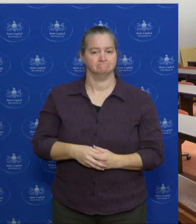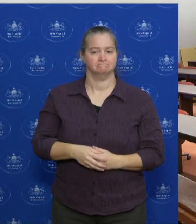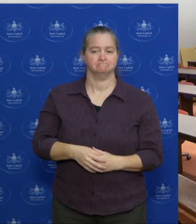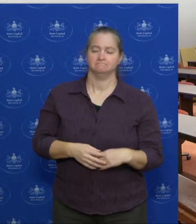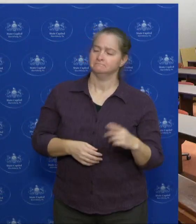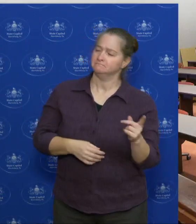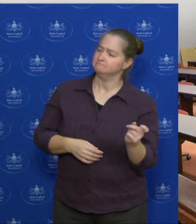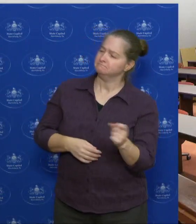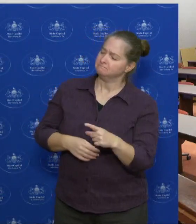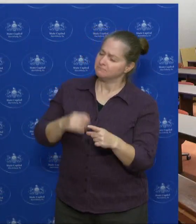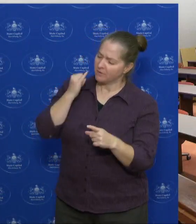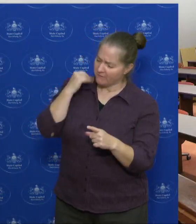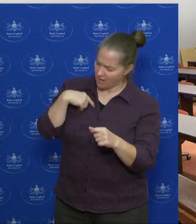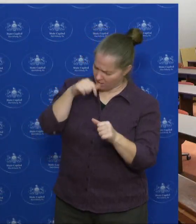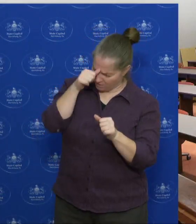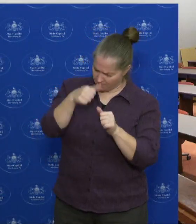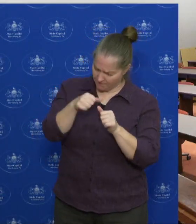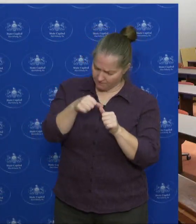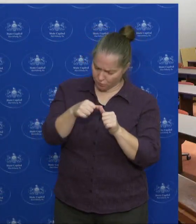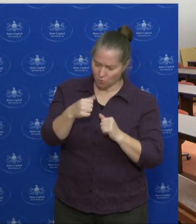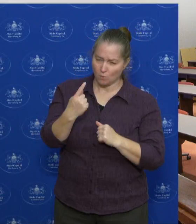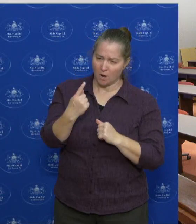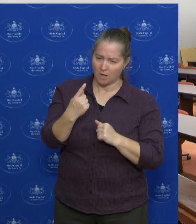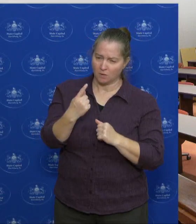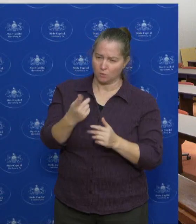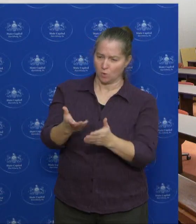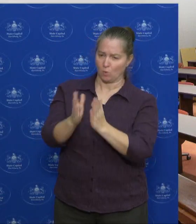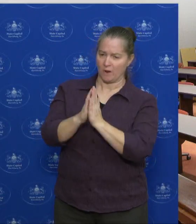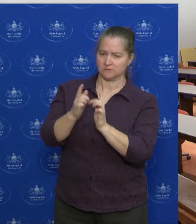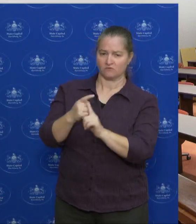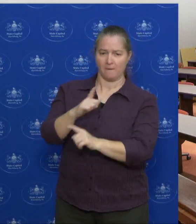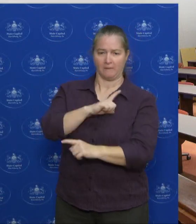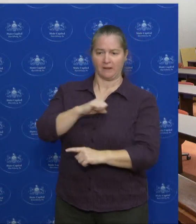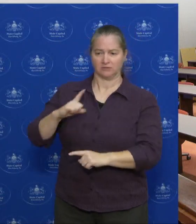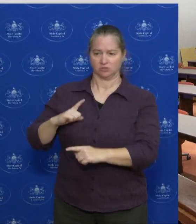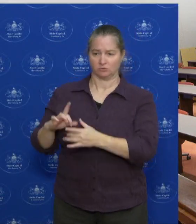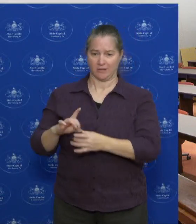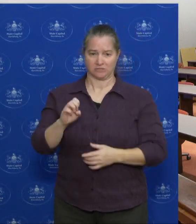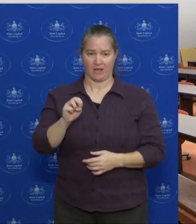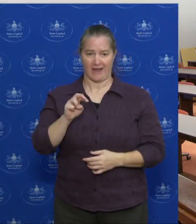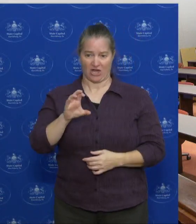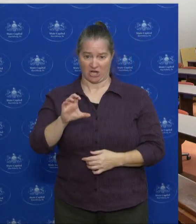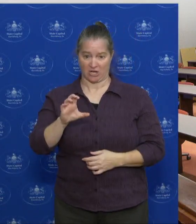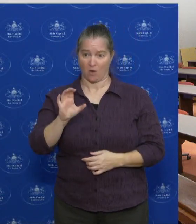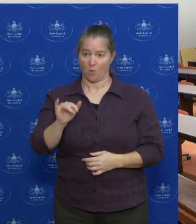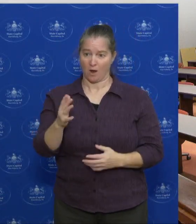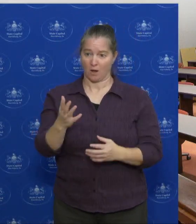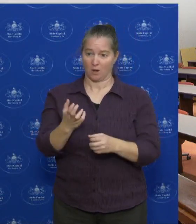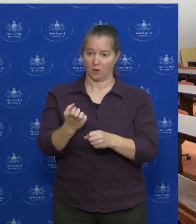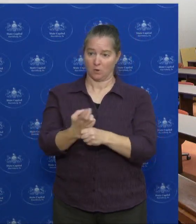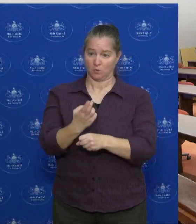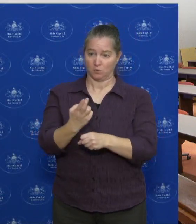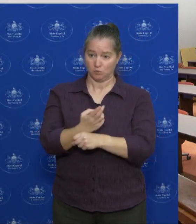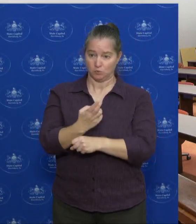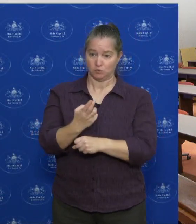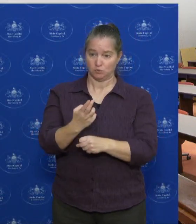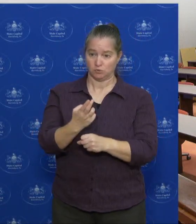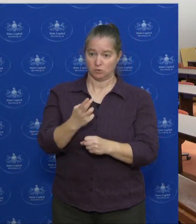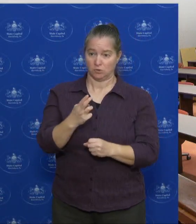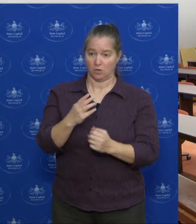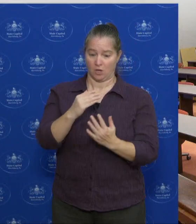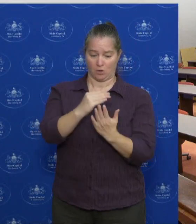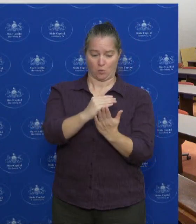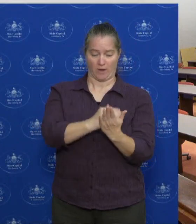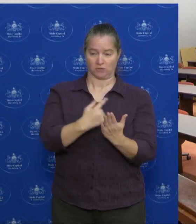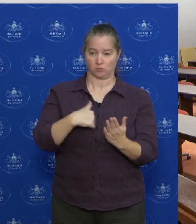recall, I mean, your one request to the legislature with regard to Eric is to use the death records that we don't